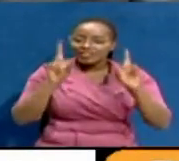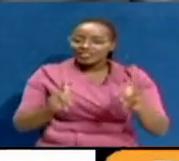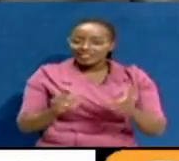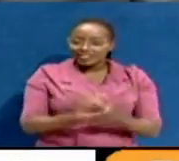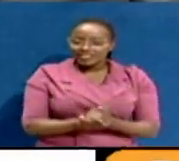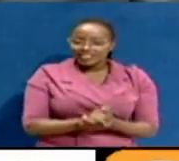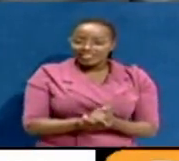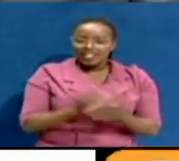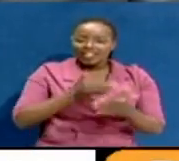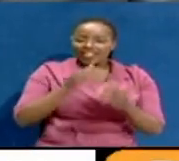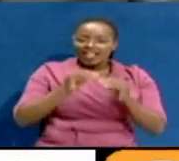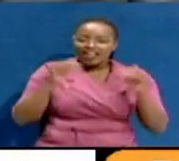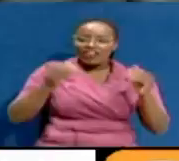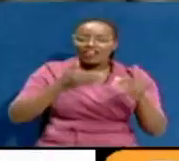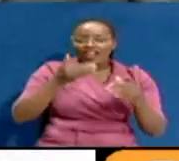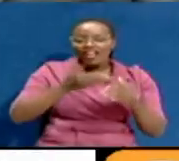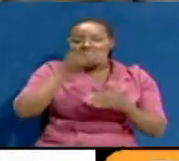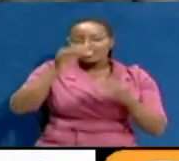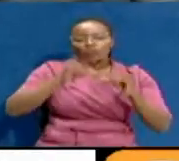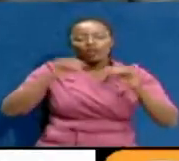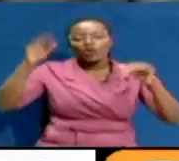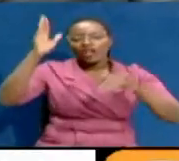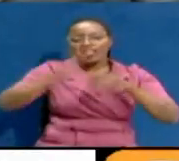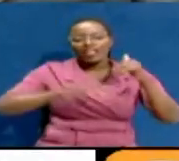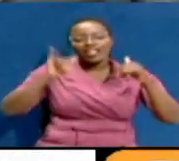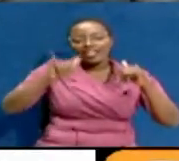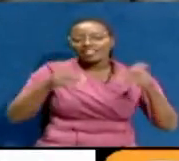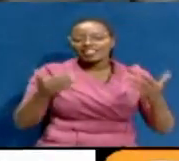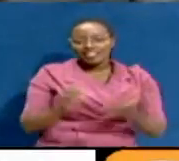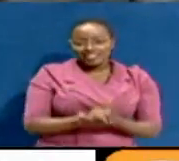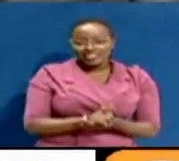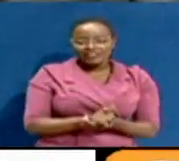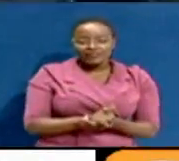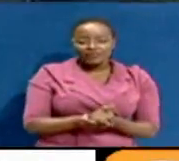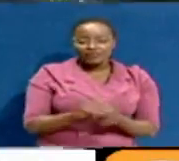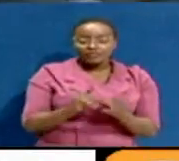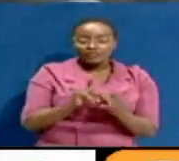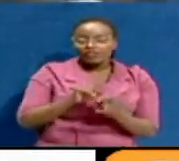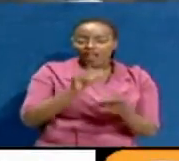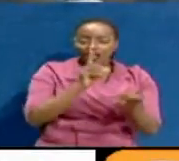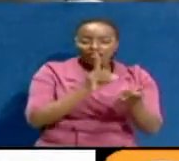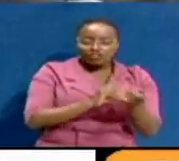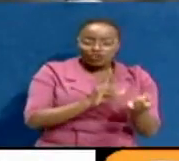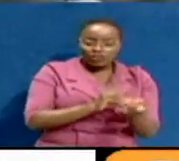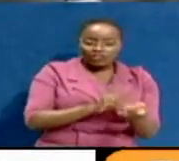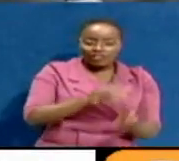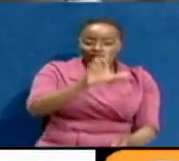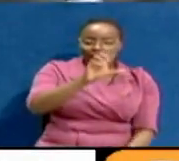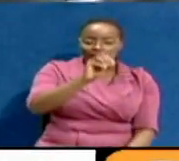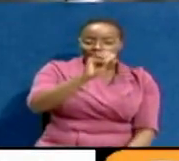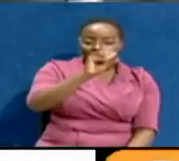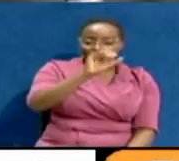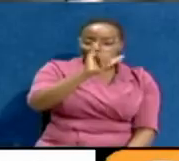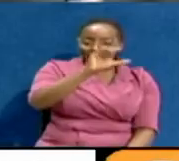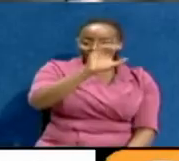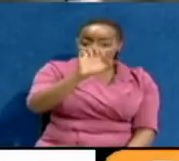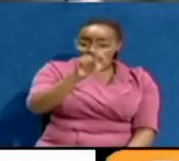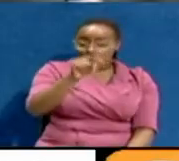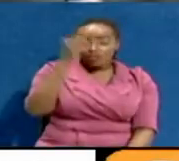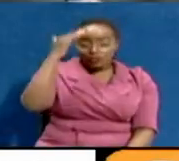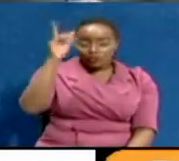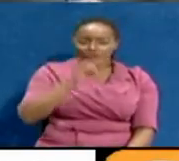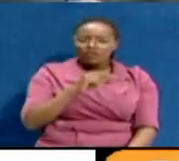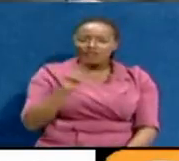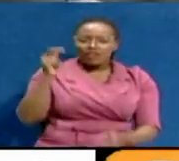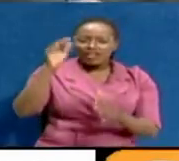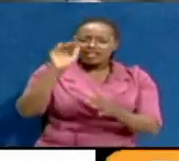Oh, you're gonna leave, the long answer would be even longer. Even longer than that? Longer. Okay, yes. let me bring Dr. Mbajo, who's also still here with us. Dr. Mbajo, you know, a section